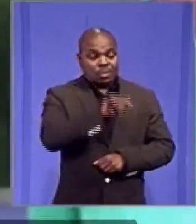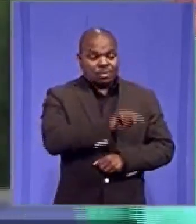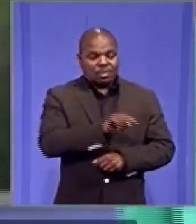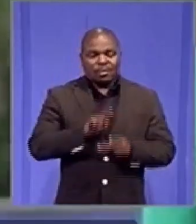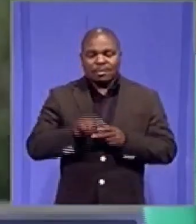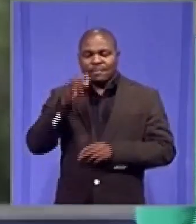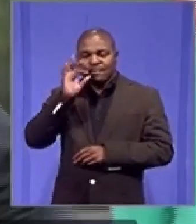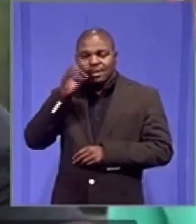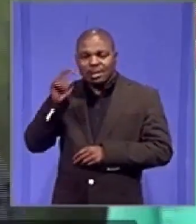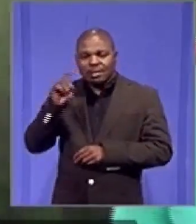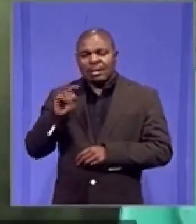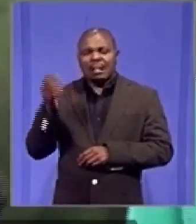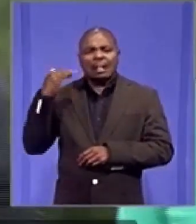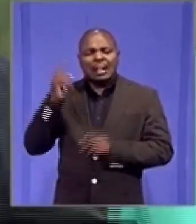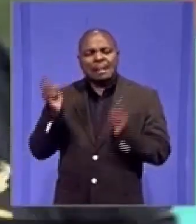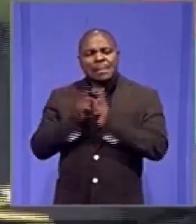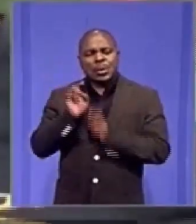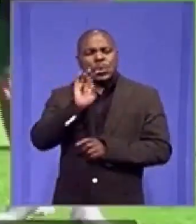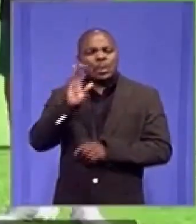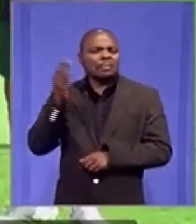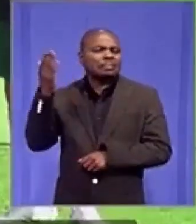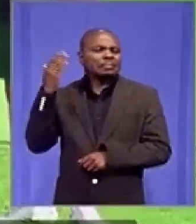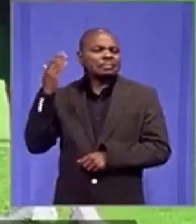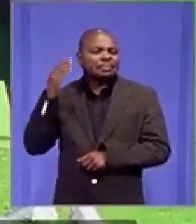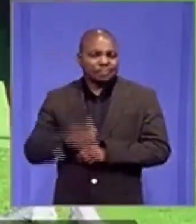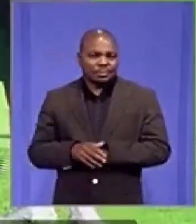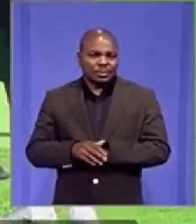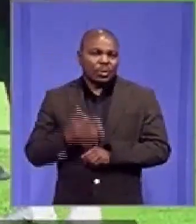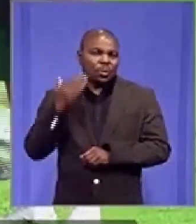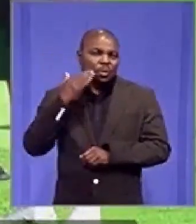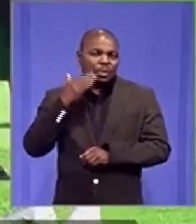di kopane lekgetho le le lengwe fela mo nakong e e fetileng